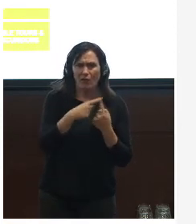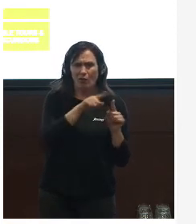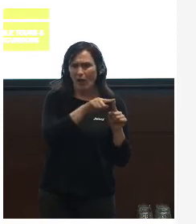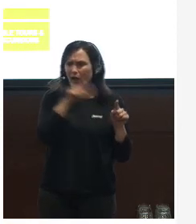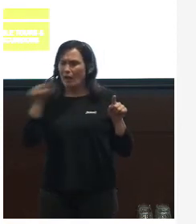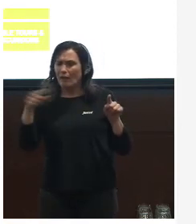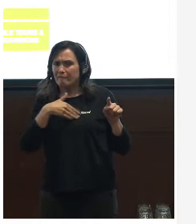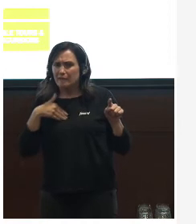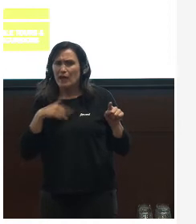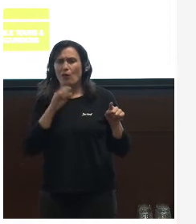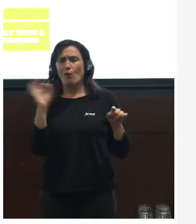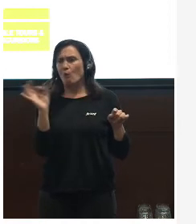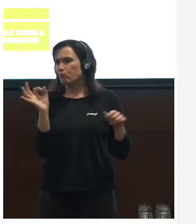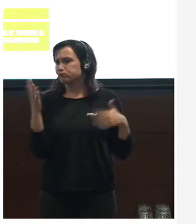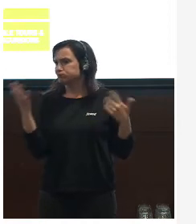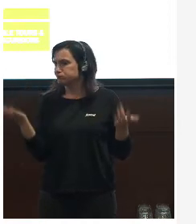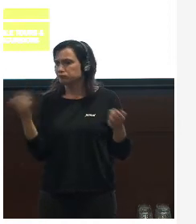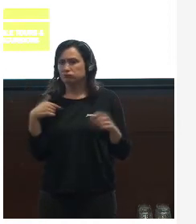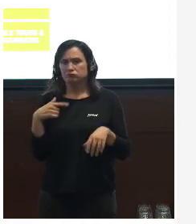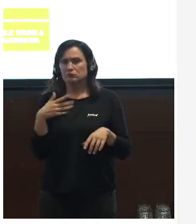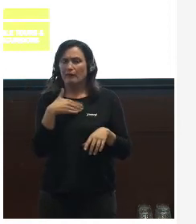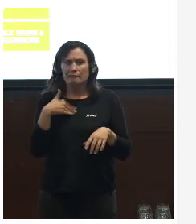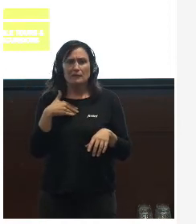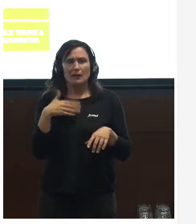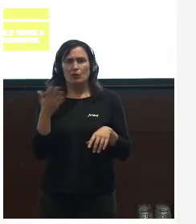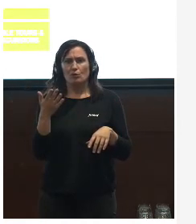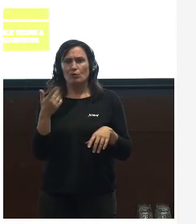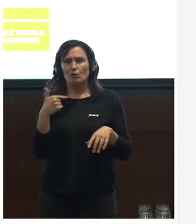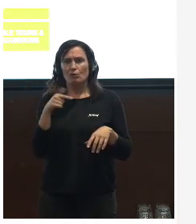prefer to you that you take them by the hand, you arrange the whole trip from A to B.